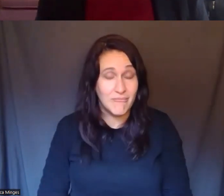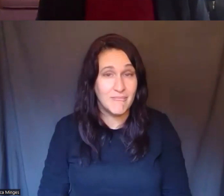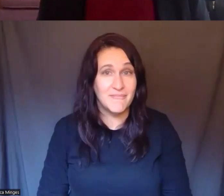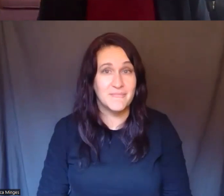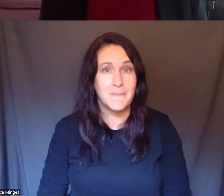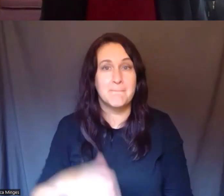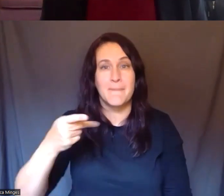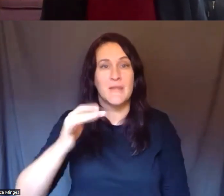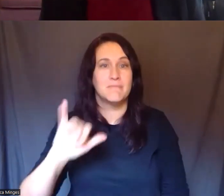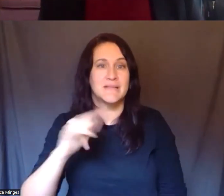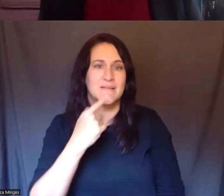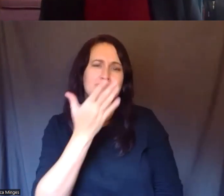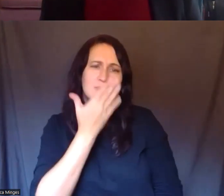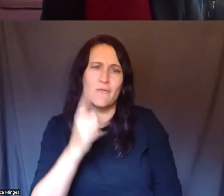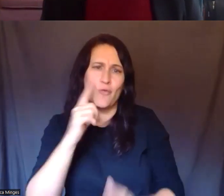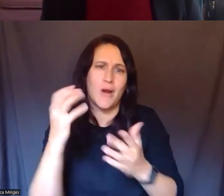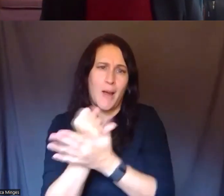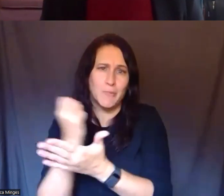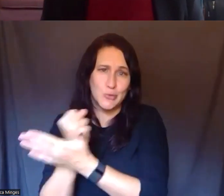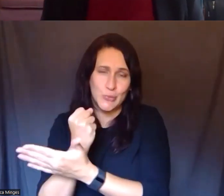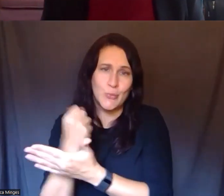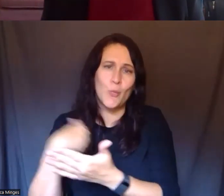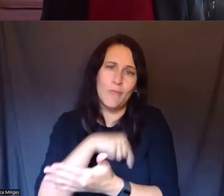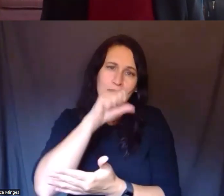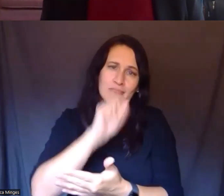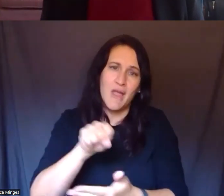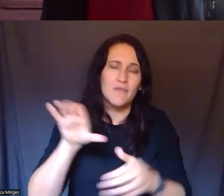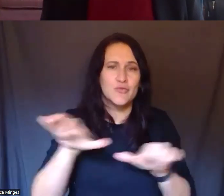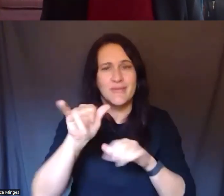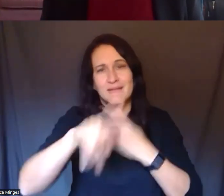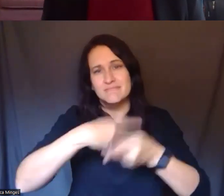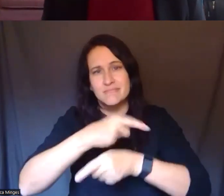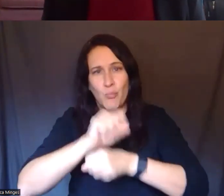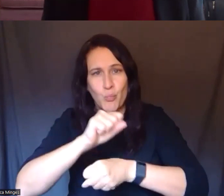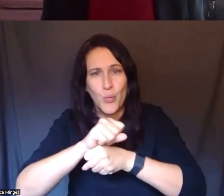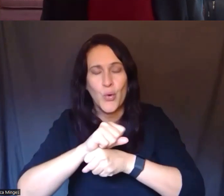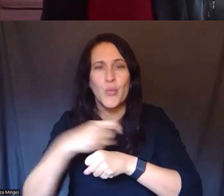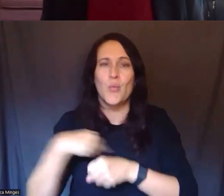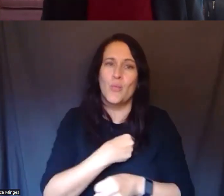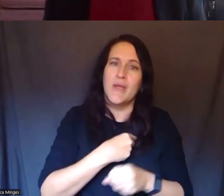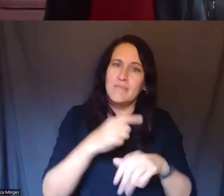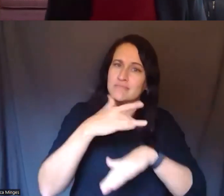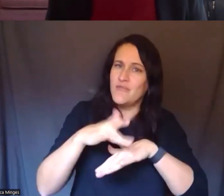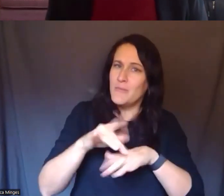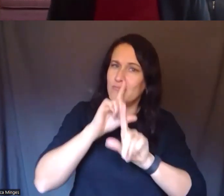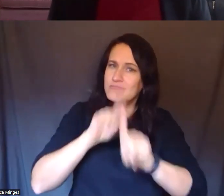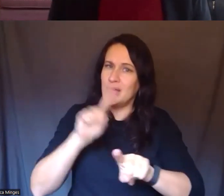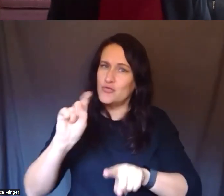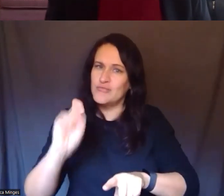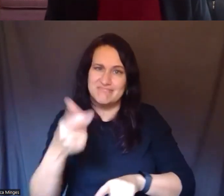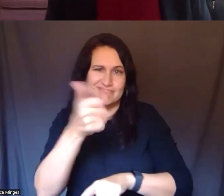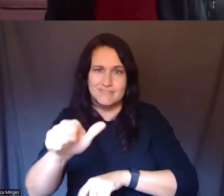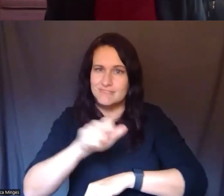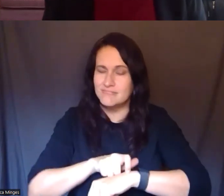Just thank you for the opportunity. We love doing this kind of work, and we are available to answer questions at any